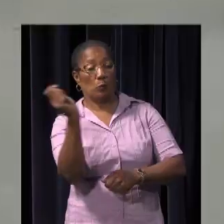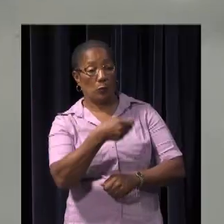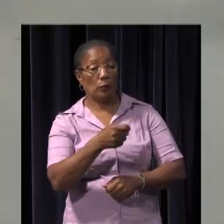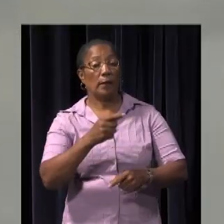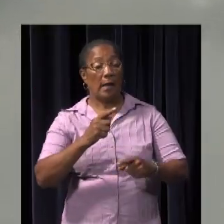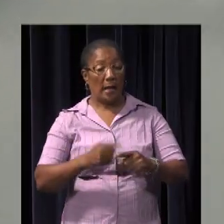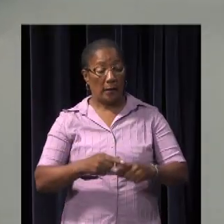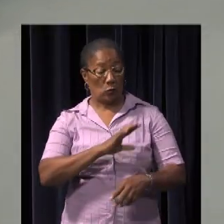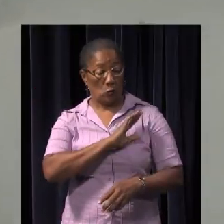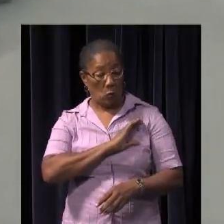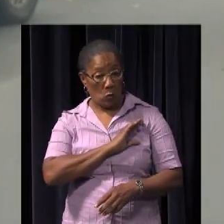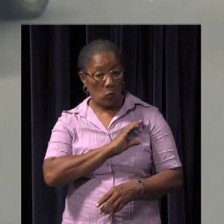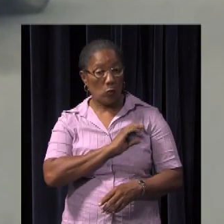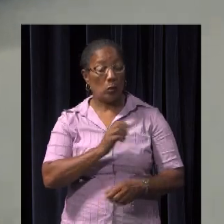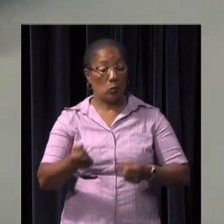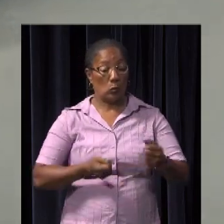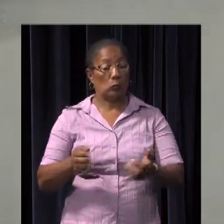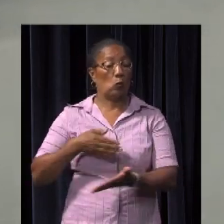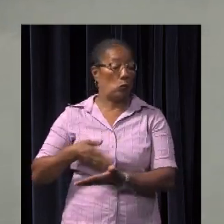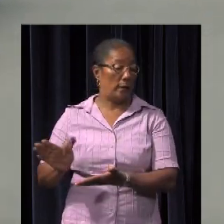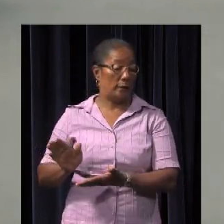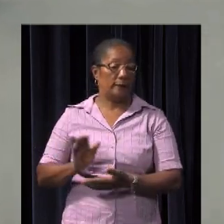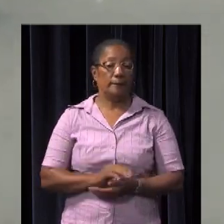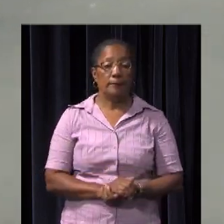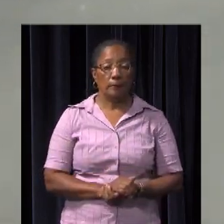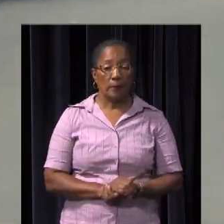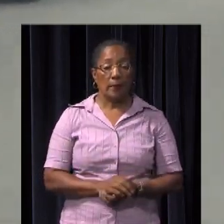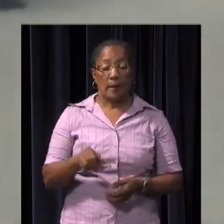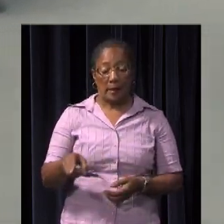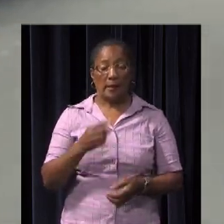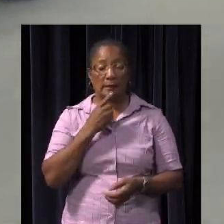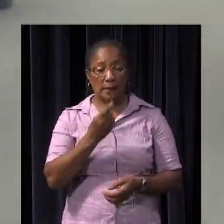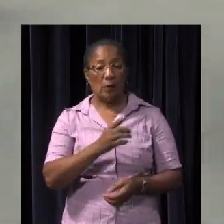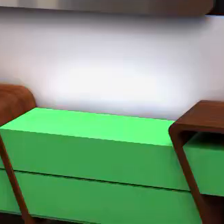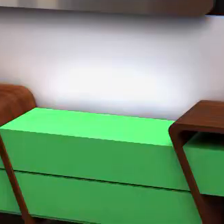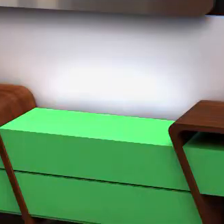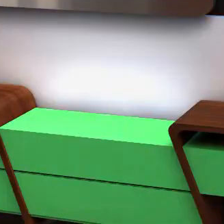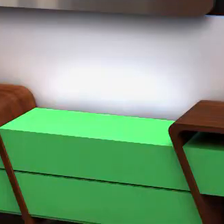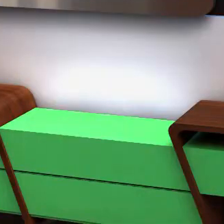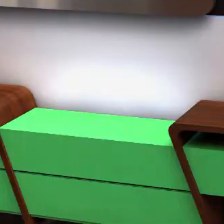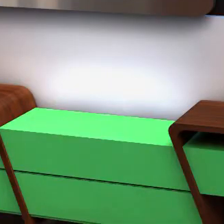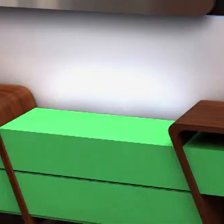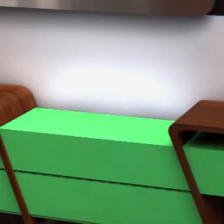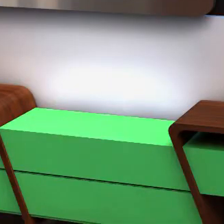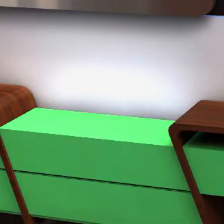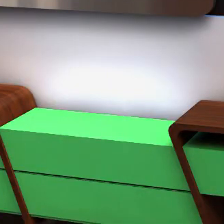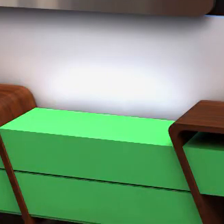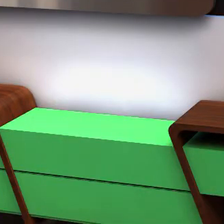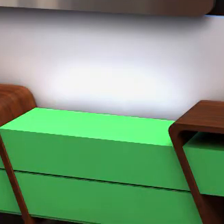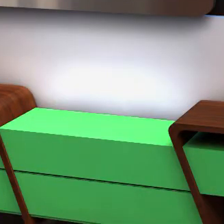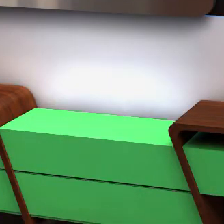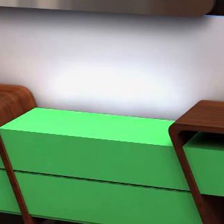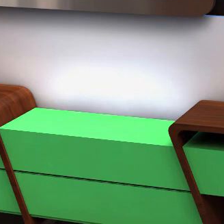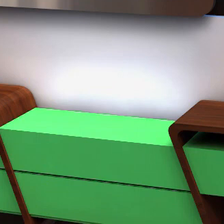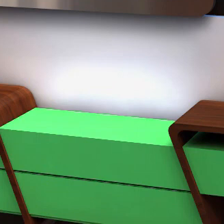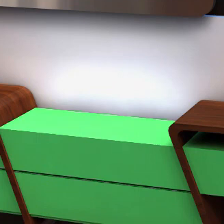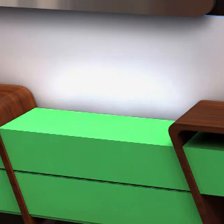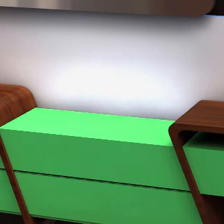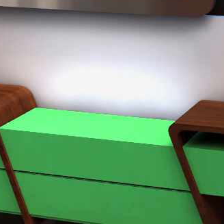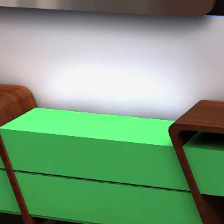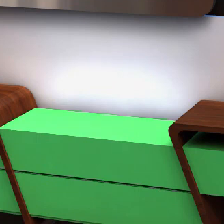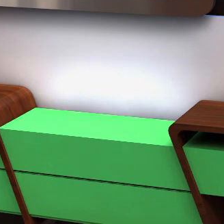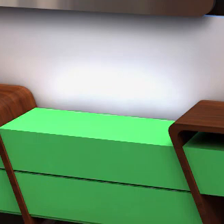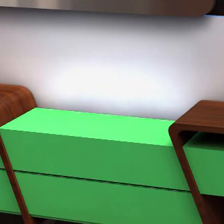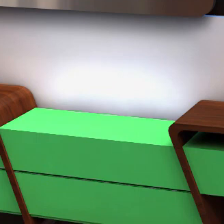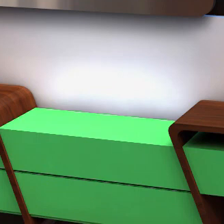incorrectly will be fined and the vehicle can also be towed away. Naarden also says that when driving, traffic should